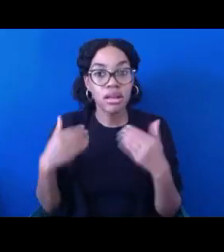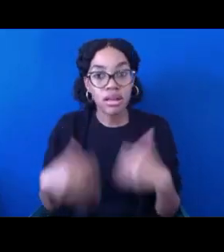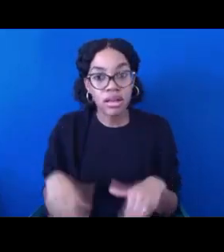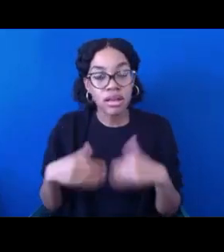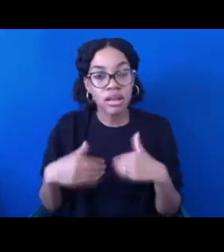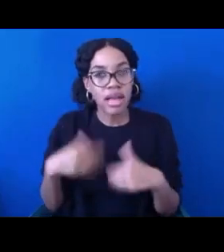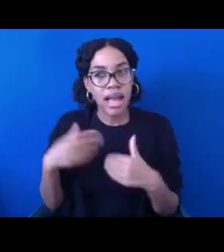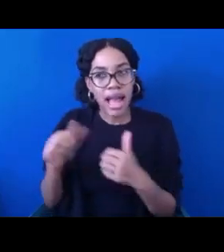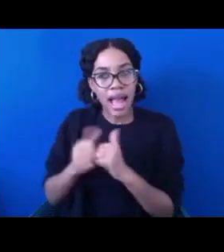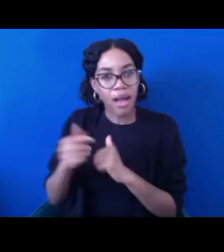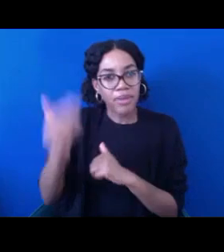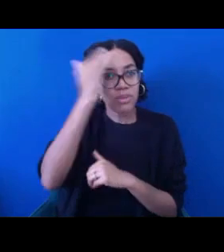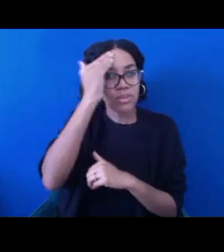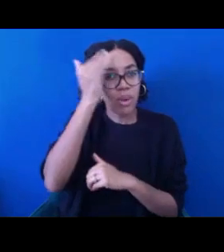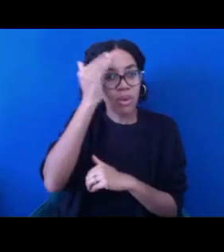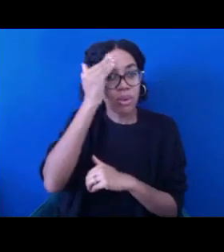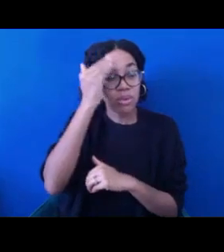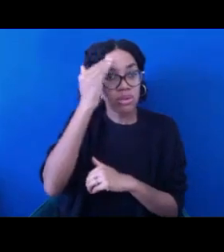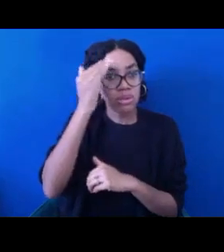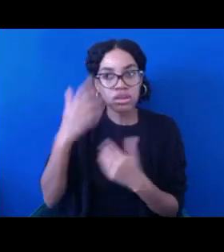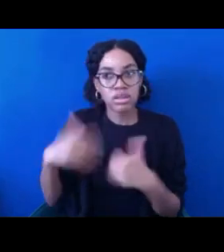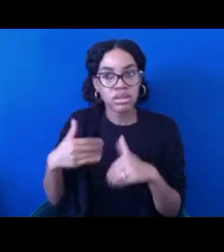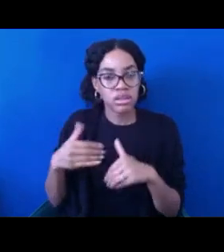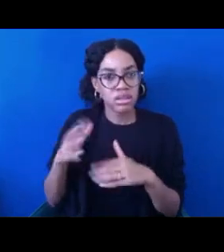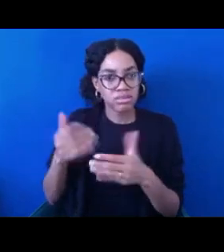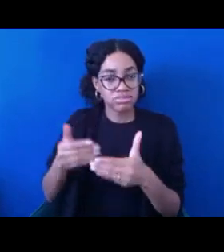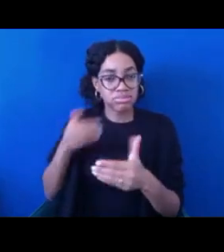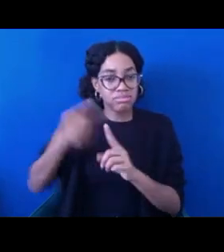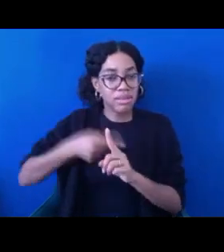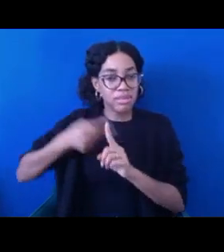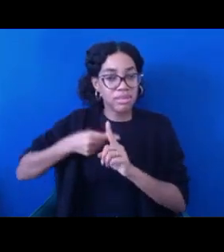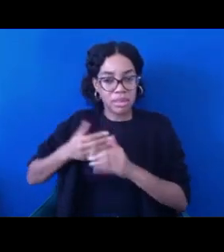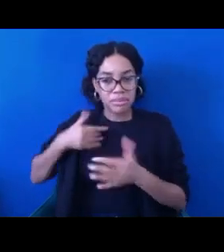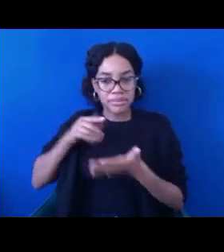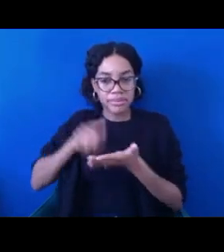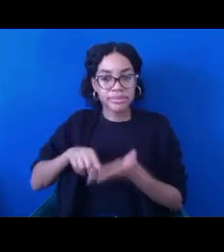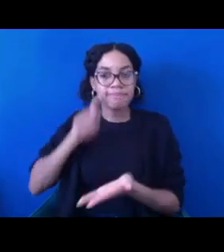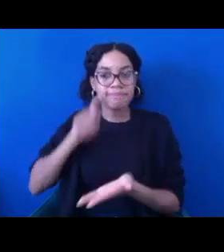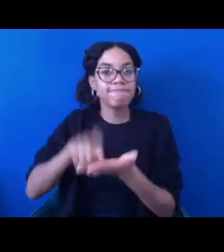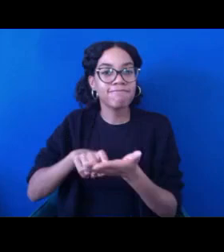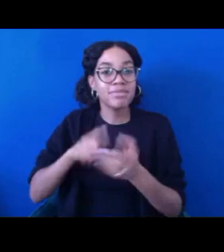weeks in advance. It's really fast. You kind of have to be careful with this one. But the